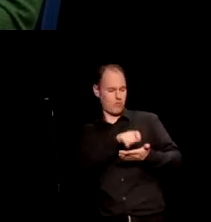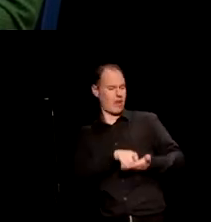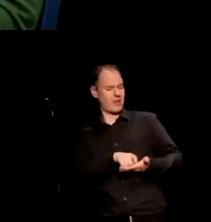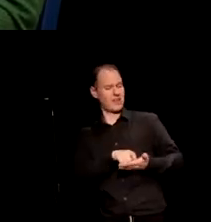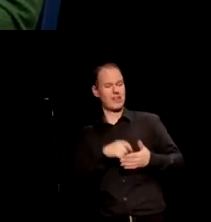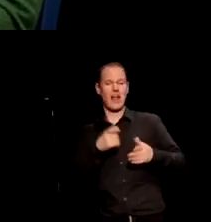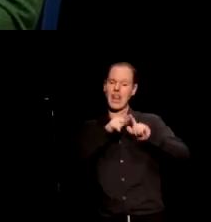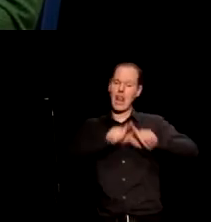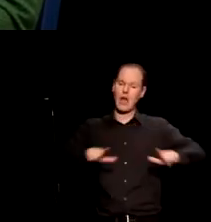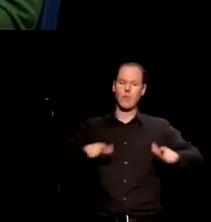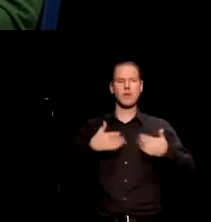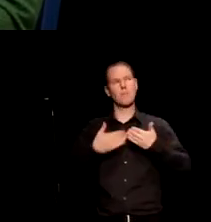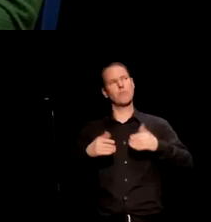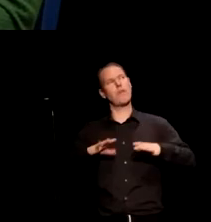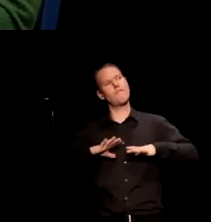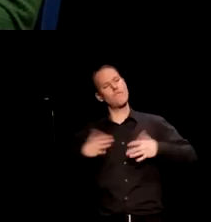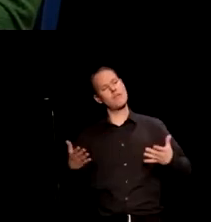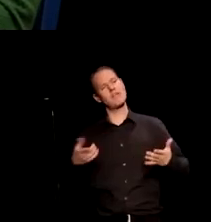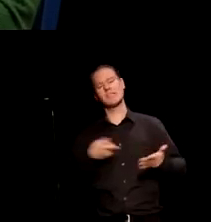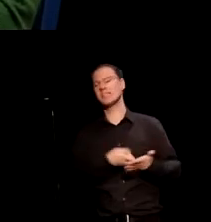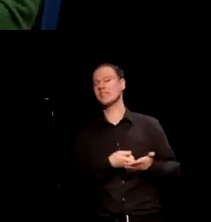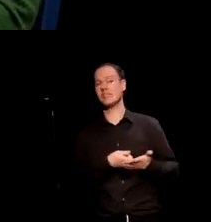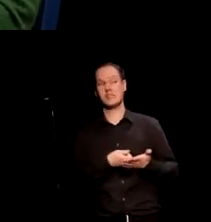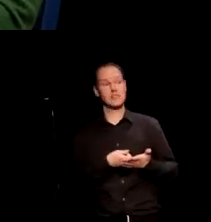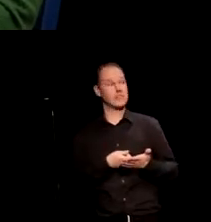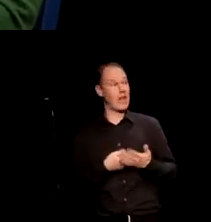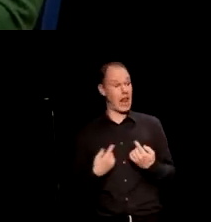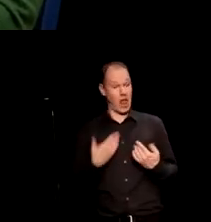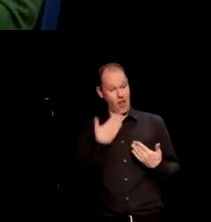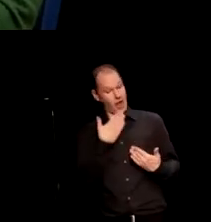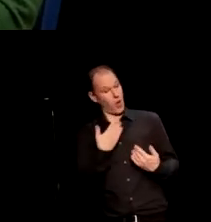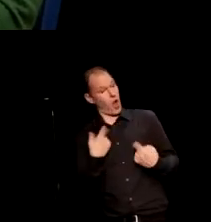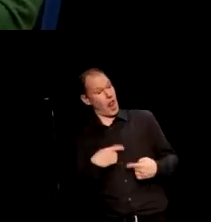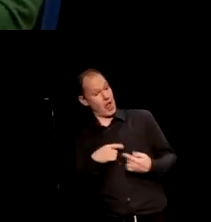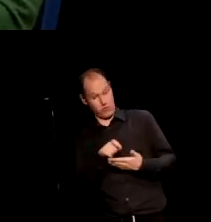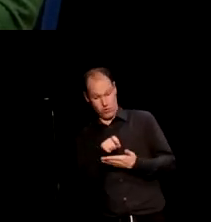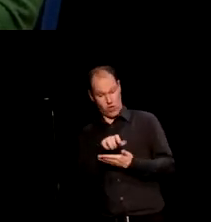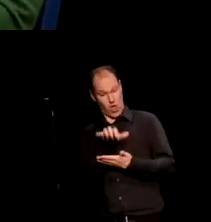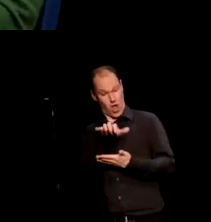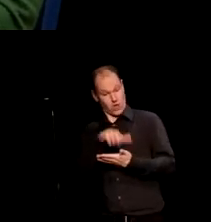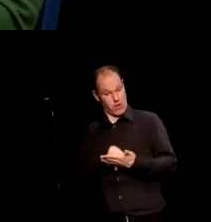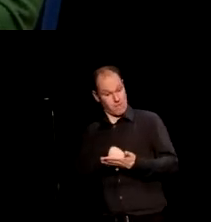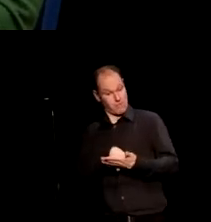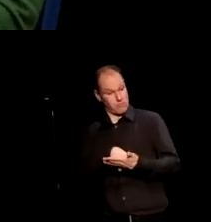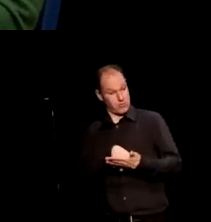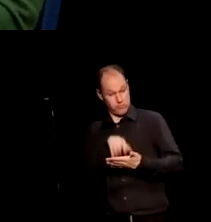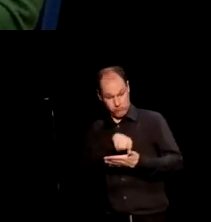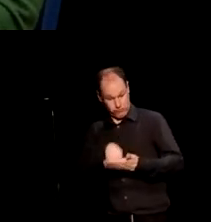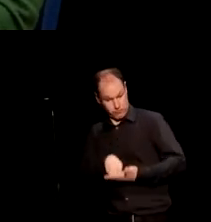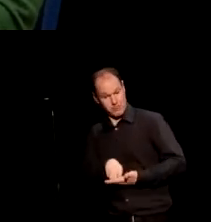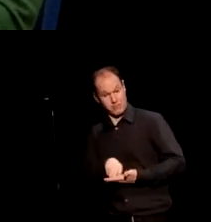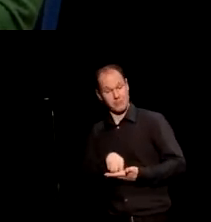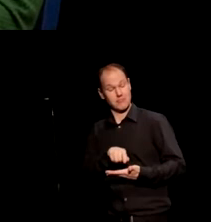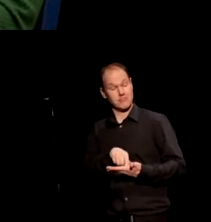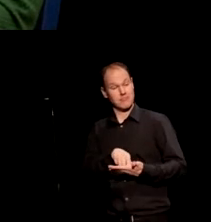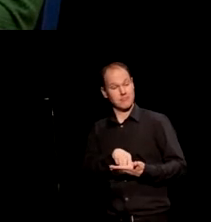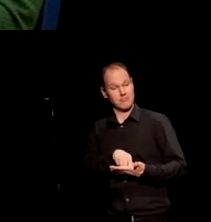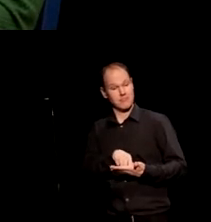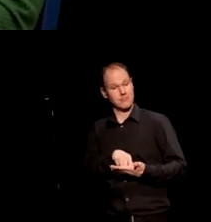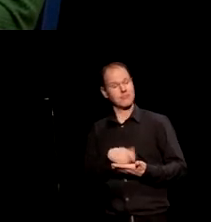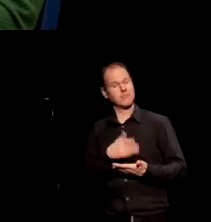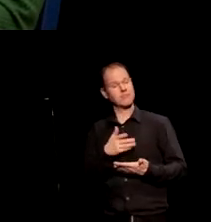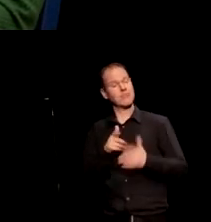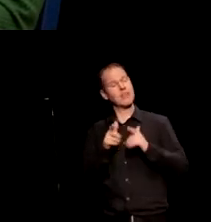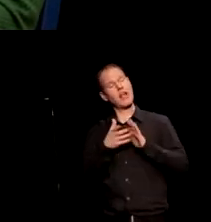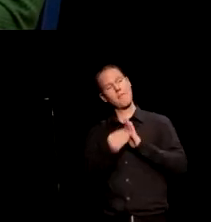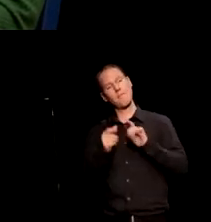understanding the language. I mean, you know, Kate, thank you so much for allowing me to have the scripts quickly in terms of the Pagamina one, where you could, it's